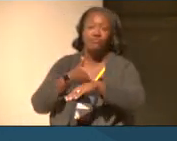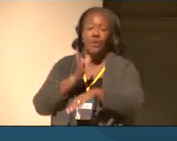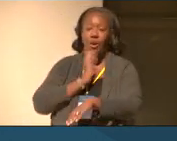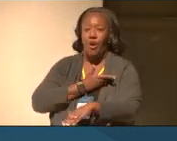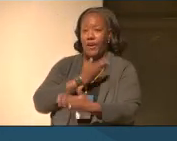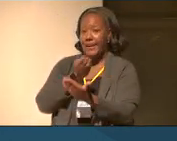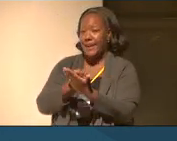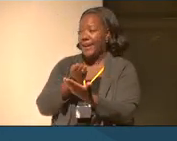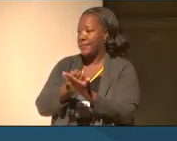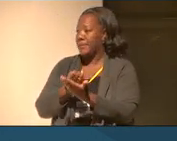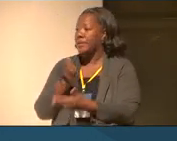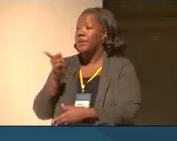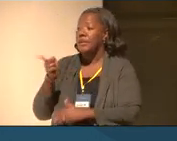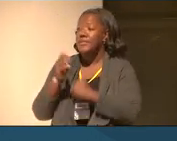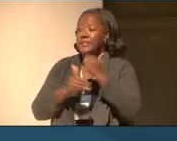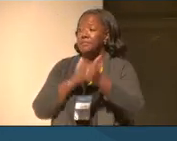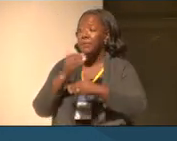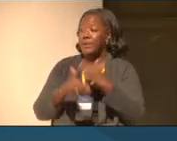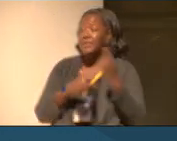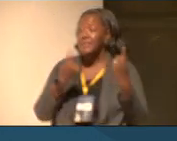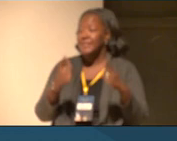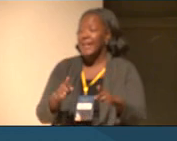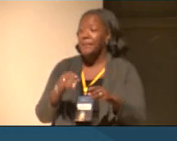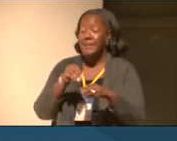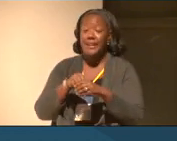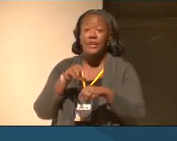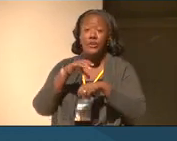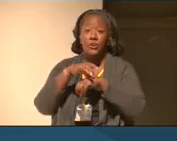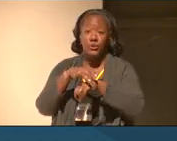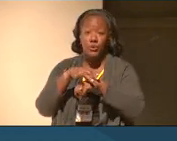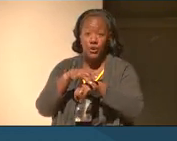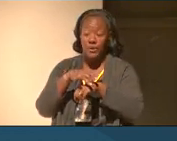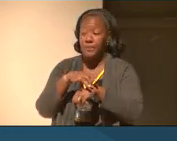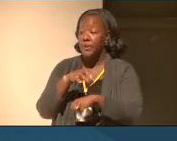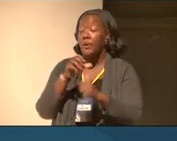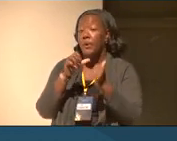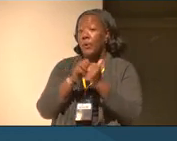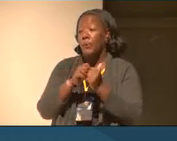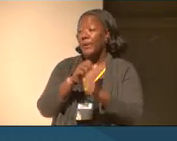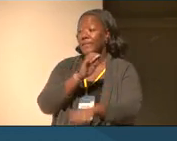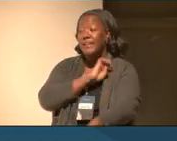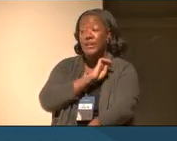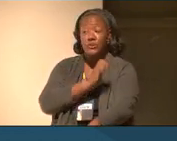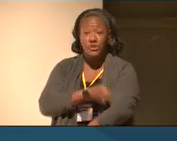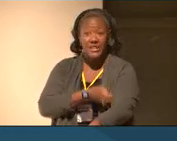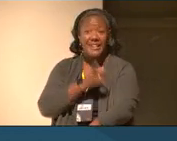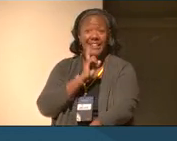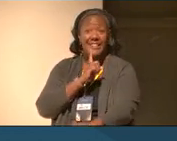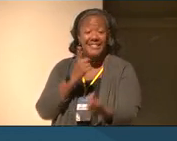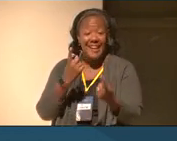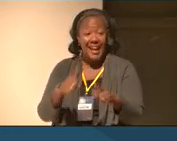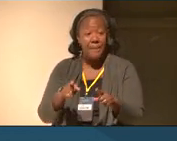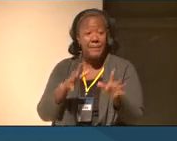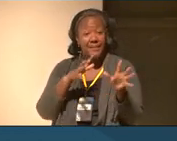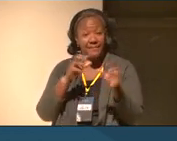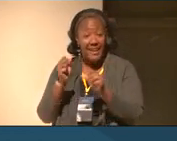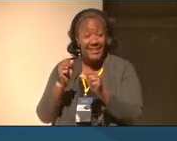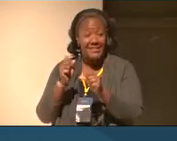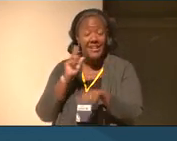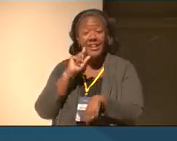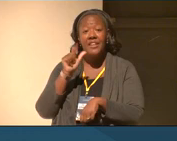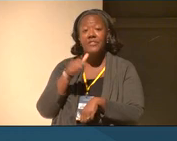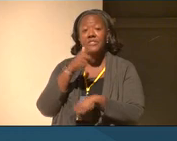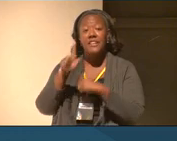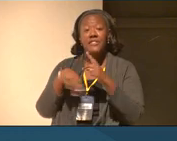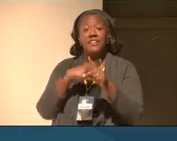that's well underway in Europe. In the United States, we're somewhat behind, but wind energy is coming on and coming on fast. And in addition, there are all sorts of other kinds